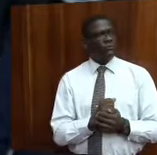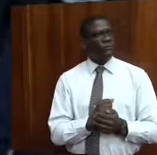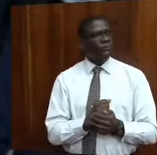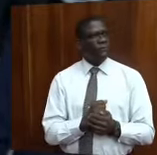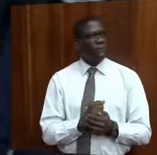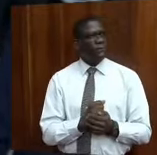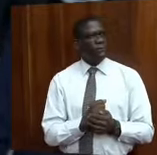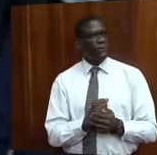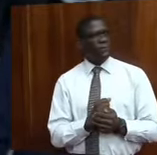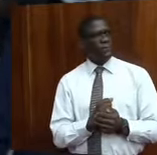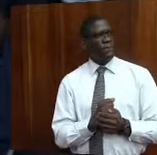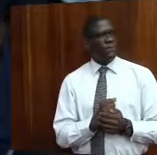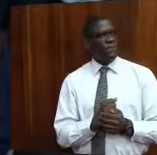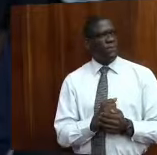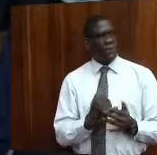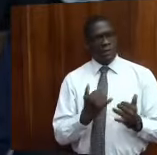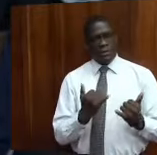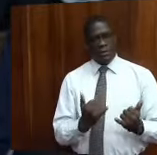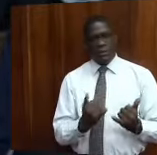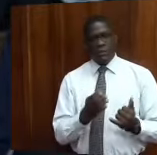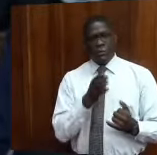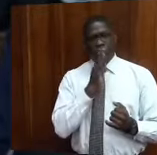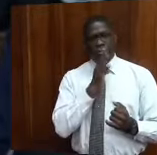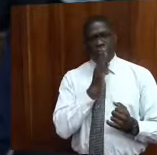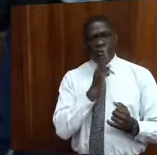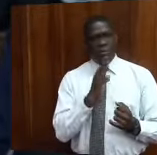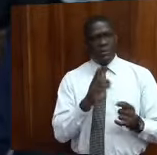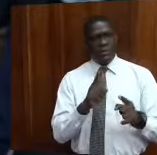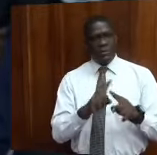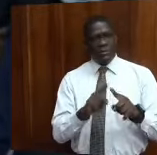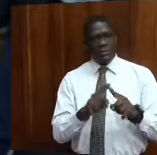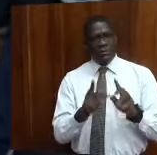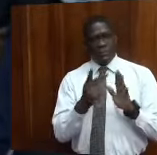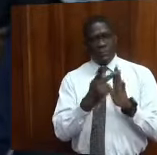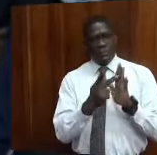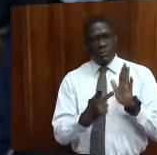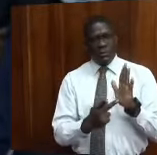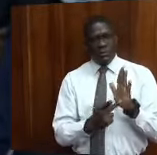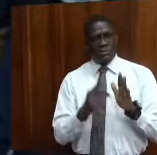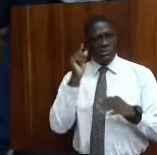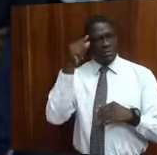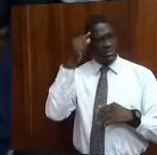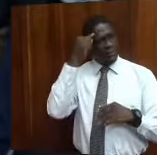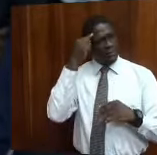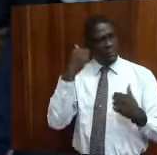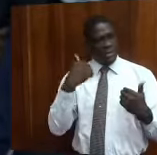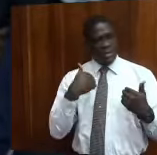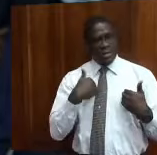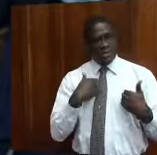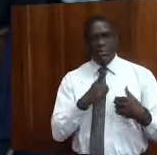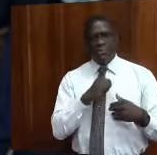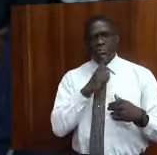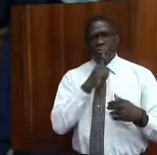to those fiscal and economic measures that government proposes to meet that aim.